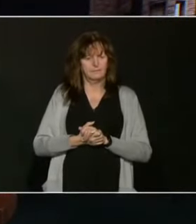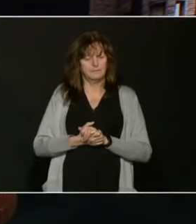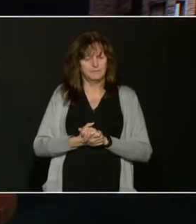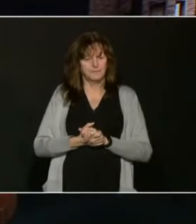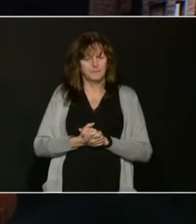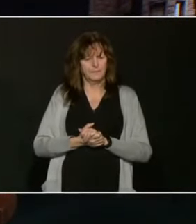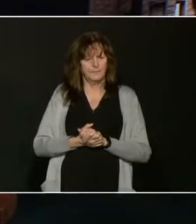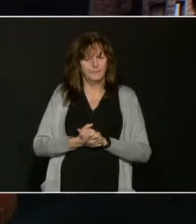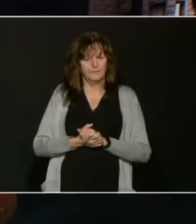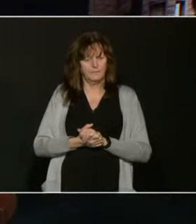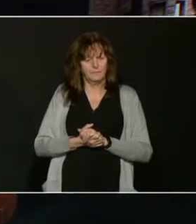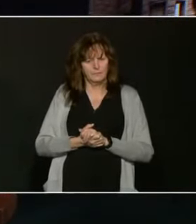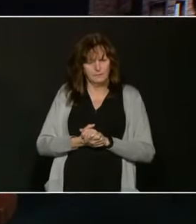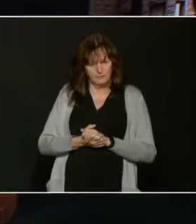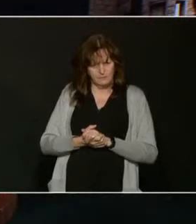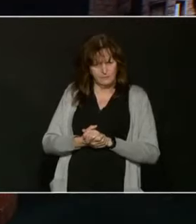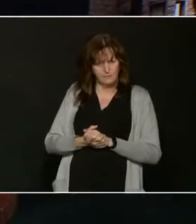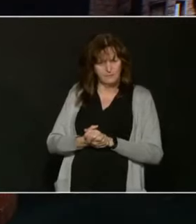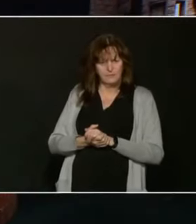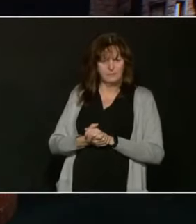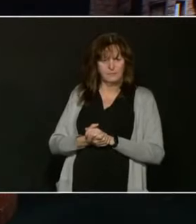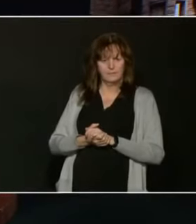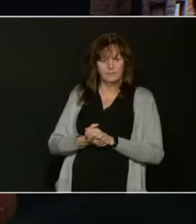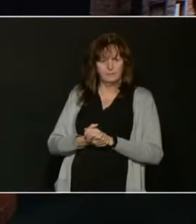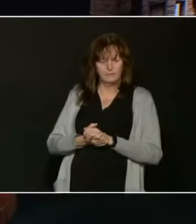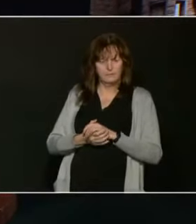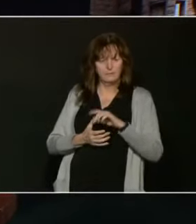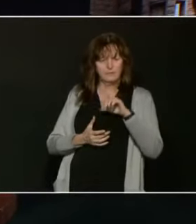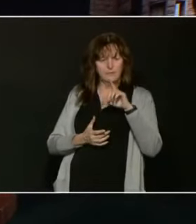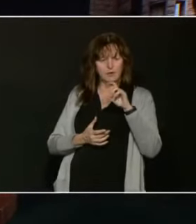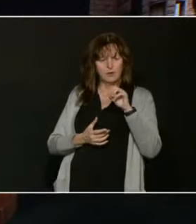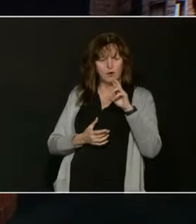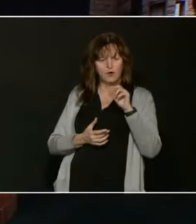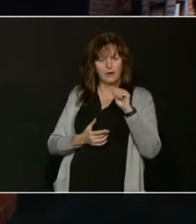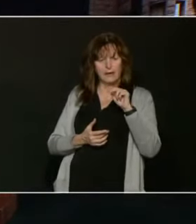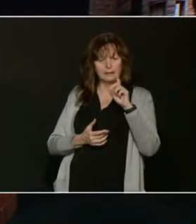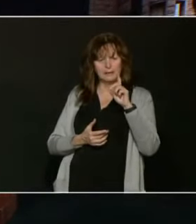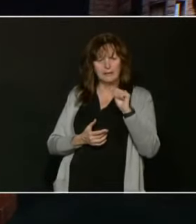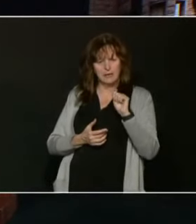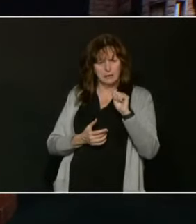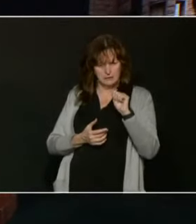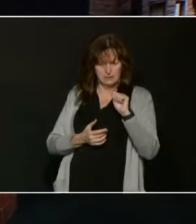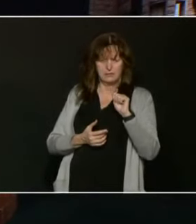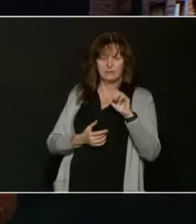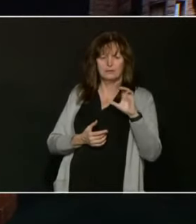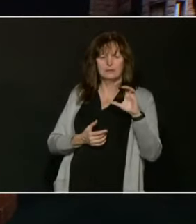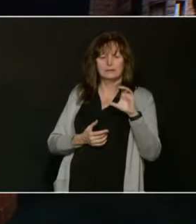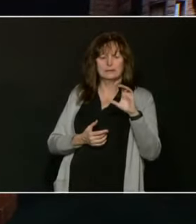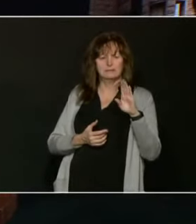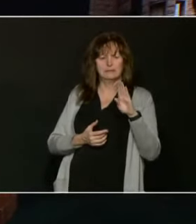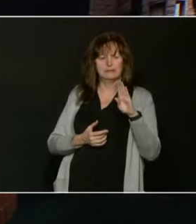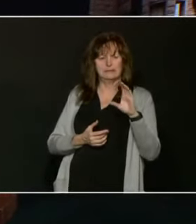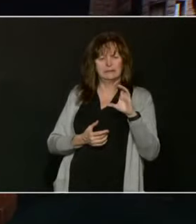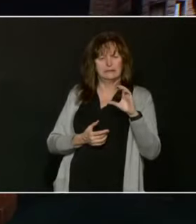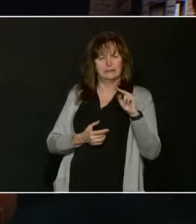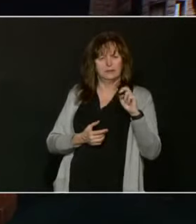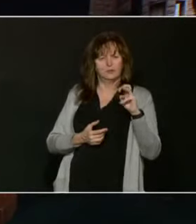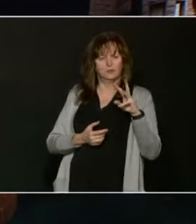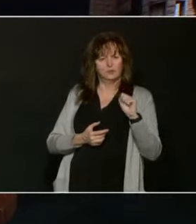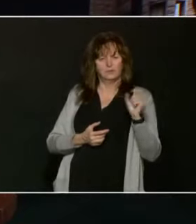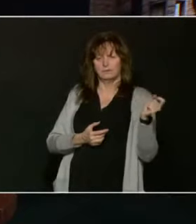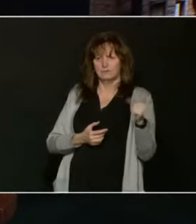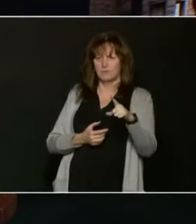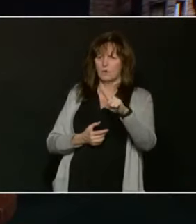first question comes from Lorenda Redekop from CBC News. Lorenda, please go ahead. Thank you.